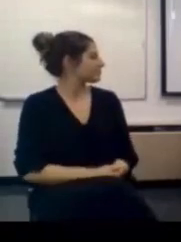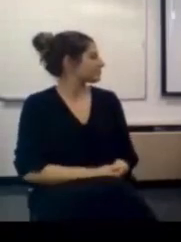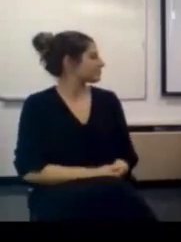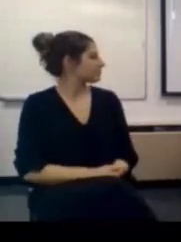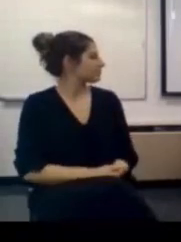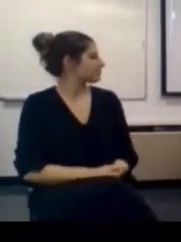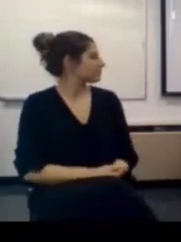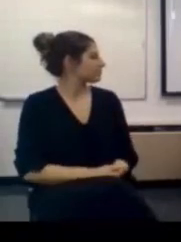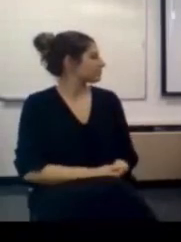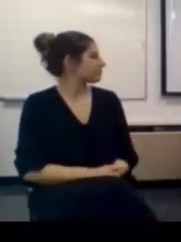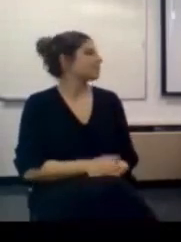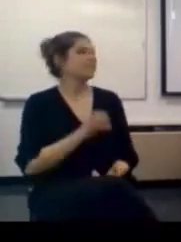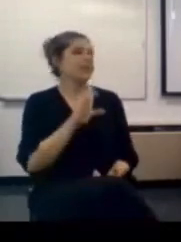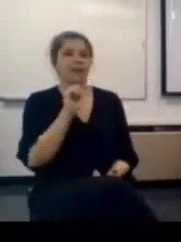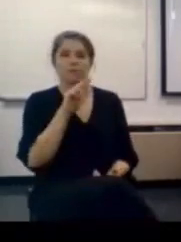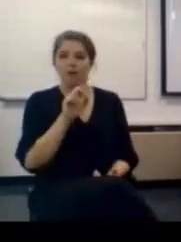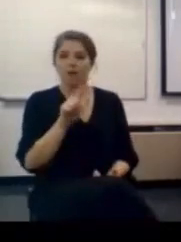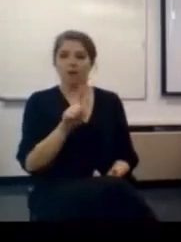thank